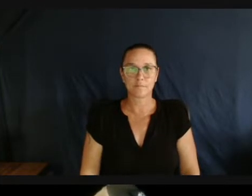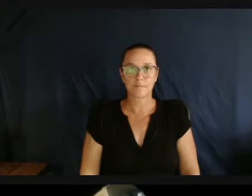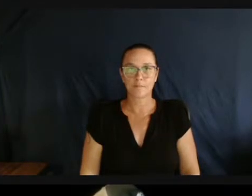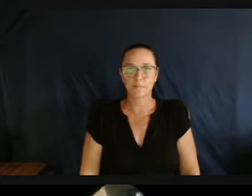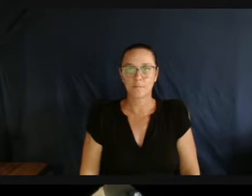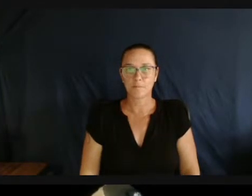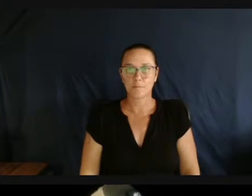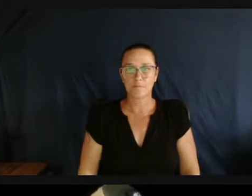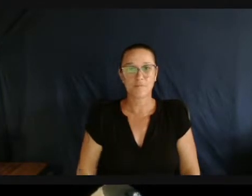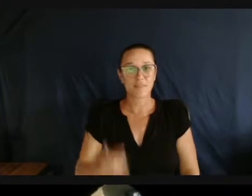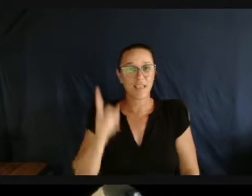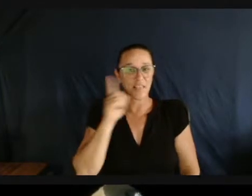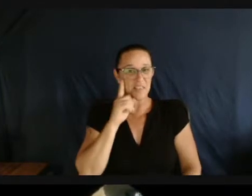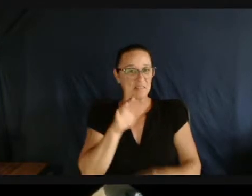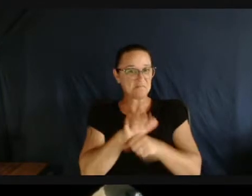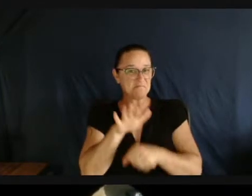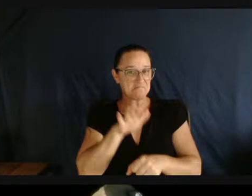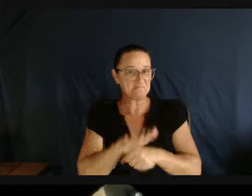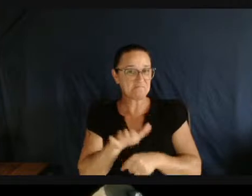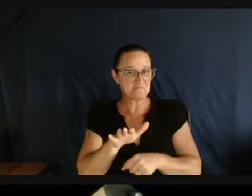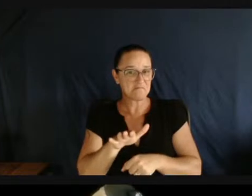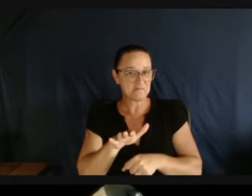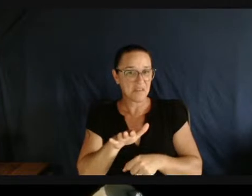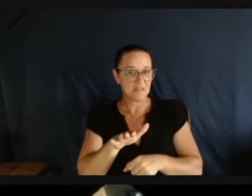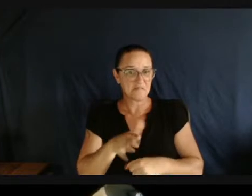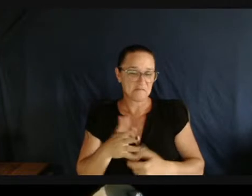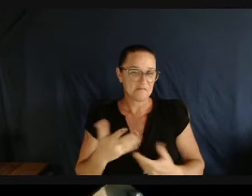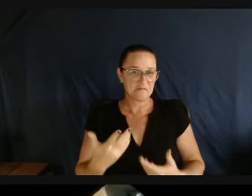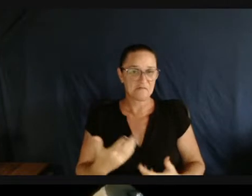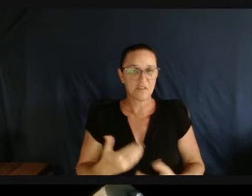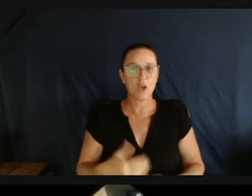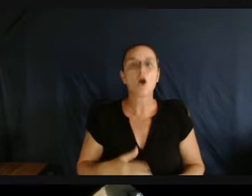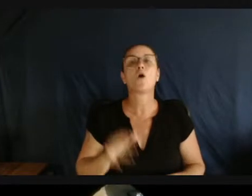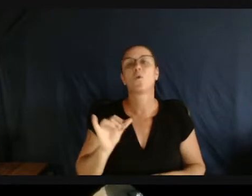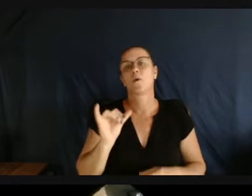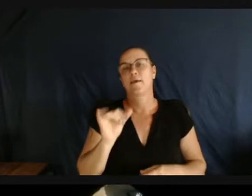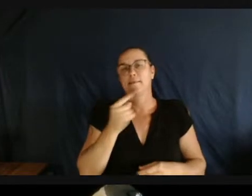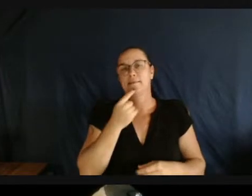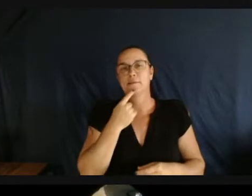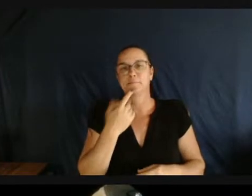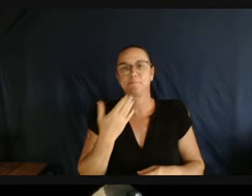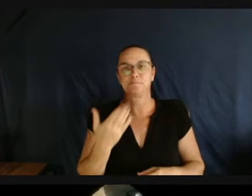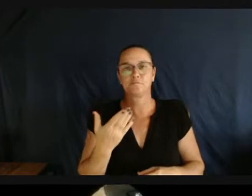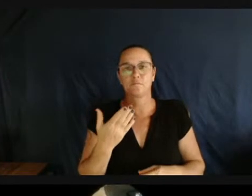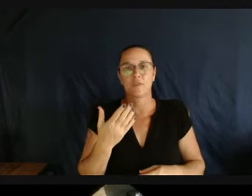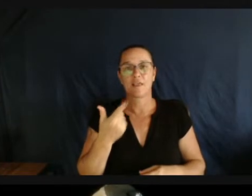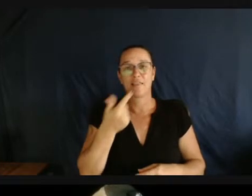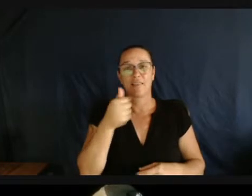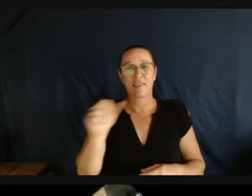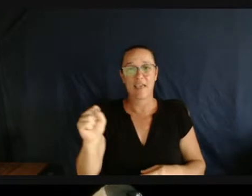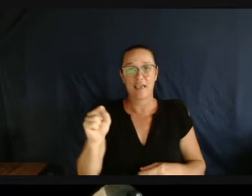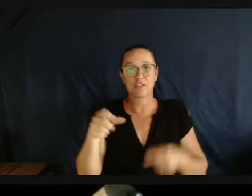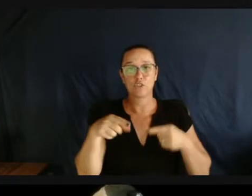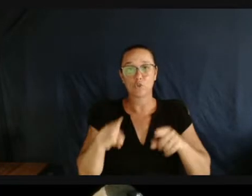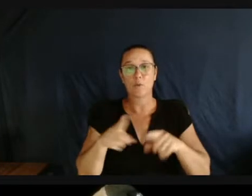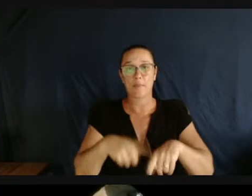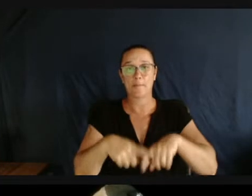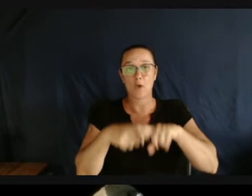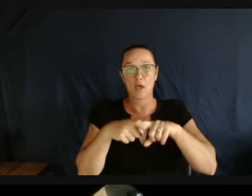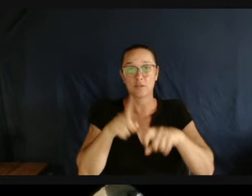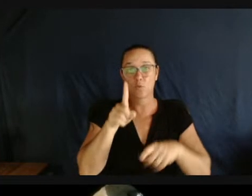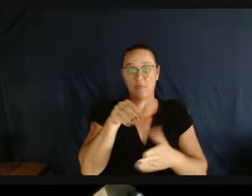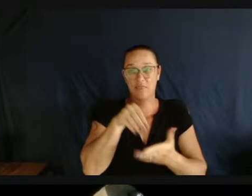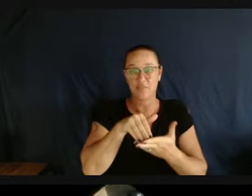And I think that is enough to note here. So I should note also they did measure the gases during the pauses, 1,000 tons per